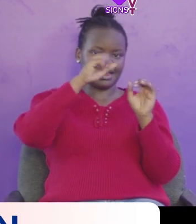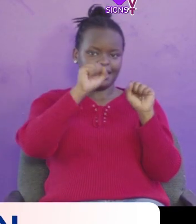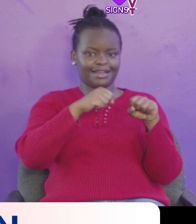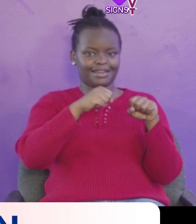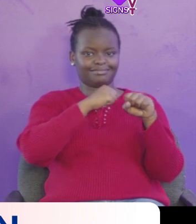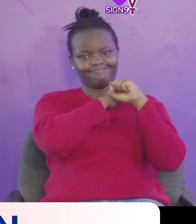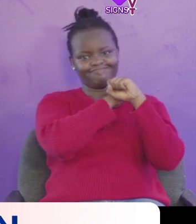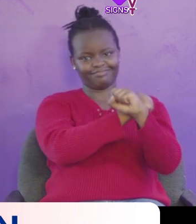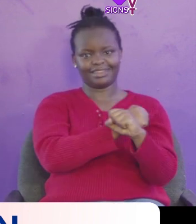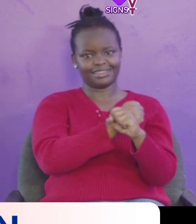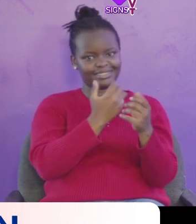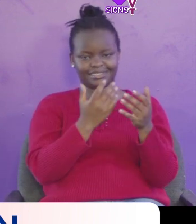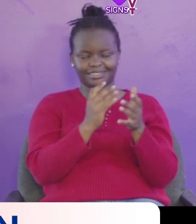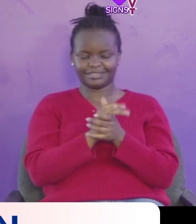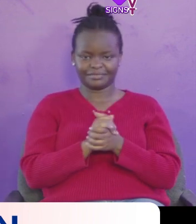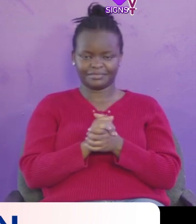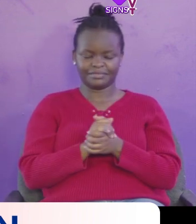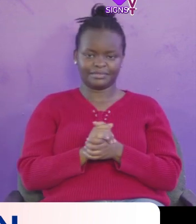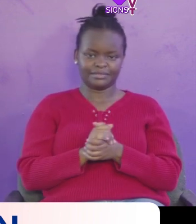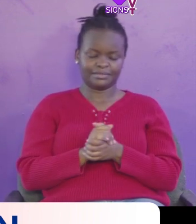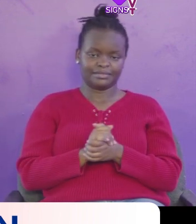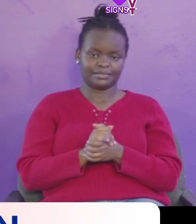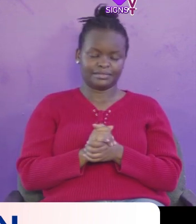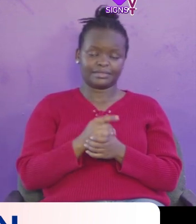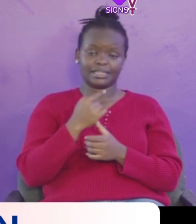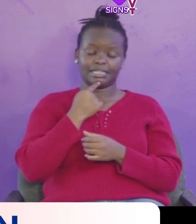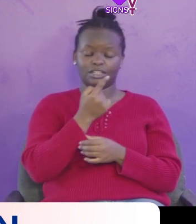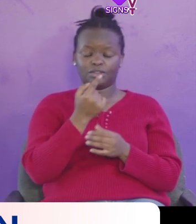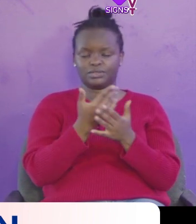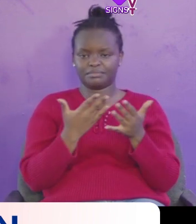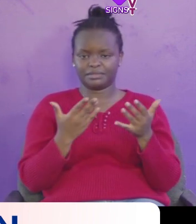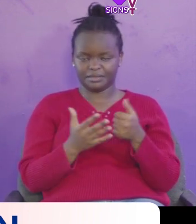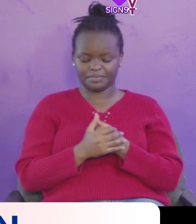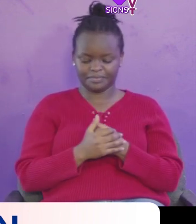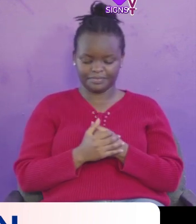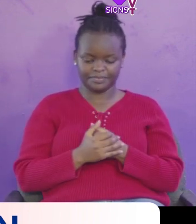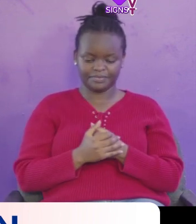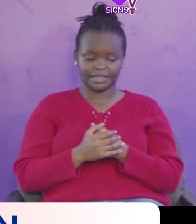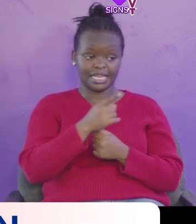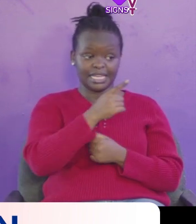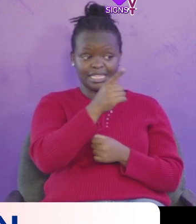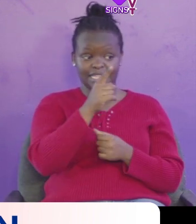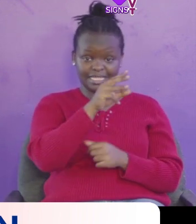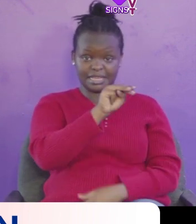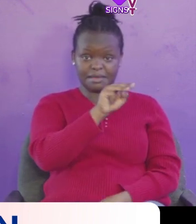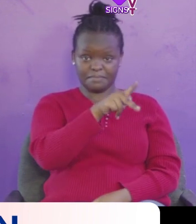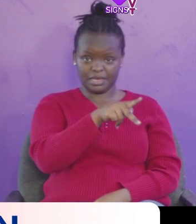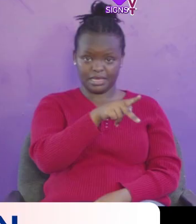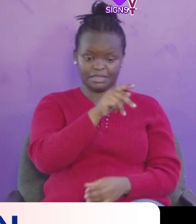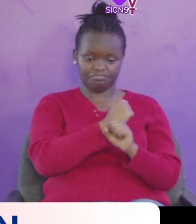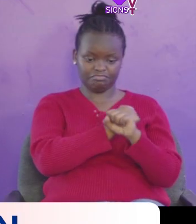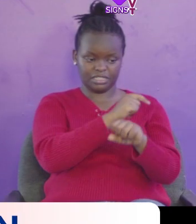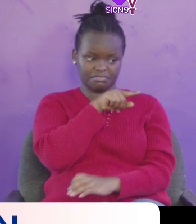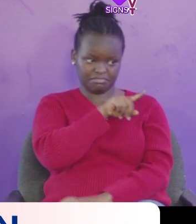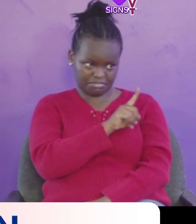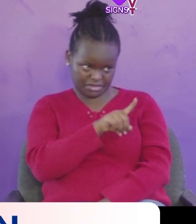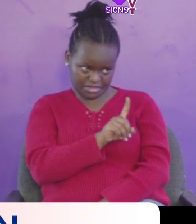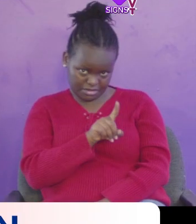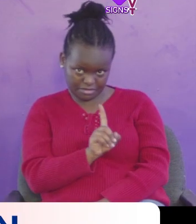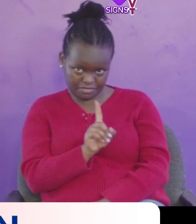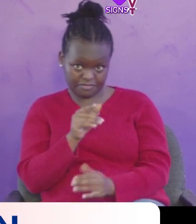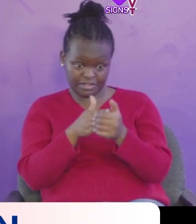something. Na unajua wacha nikwambie kitu living. Yeah. Our MP wanajiprotect, the leaders,